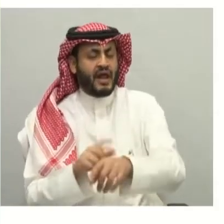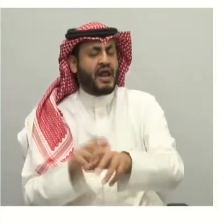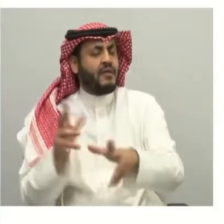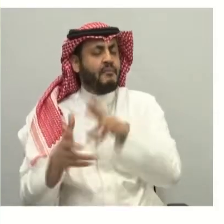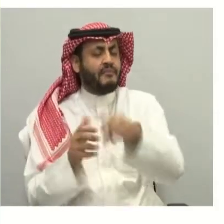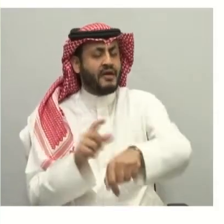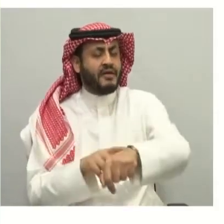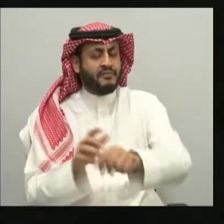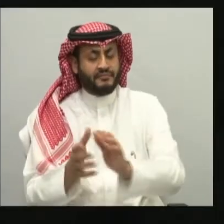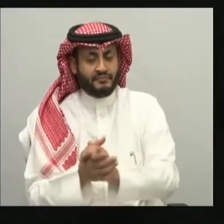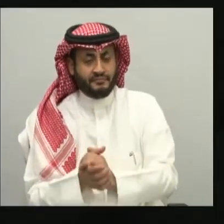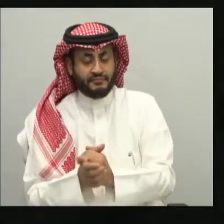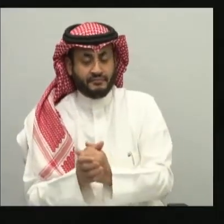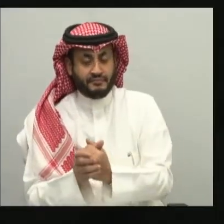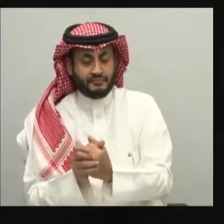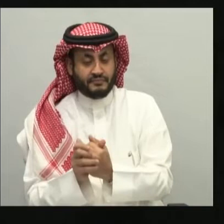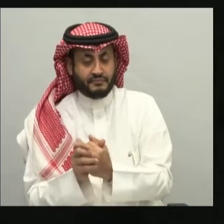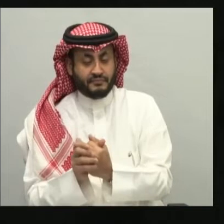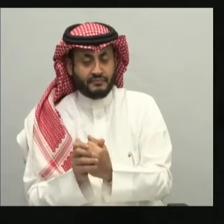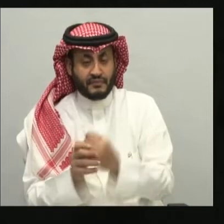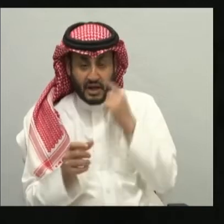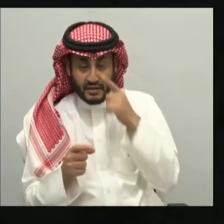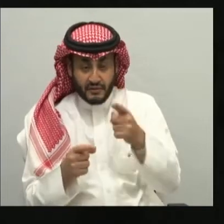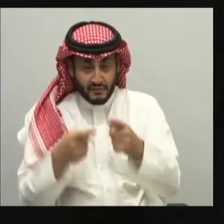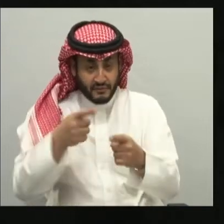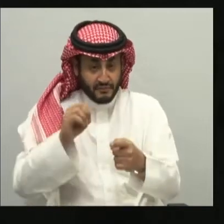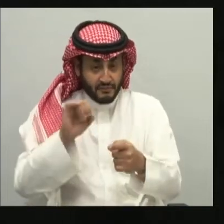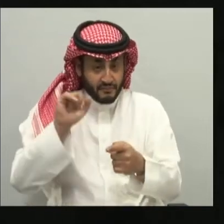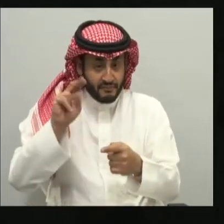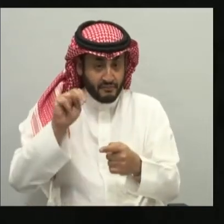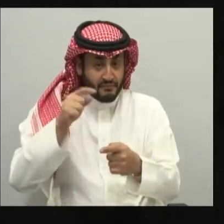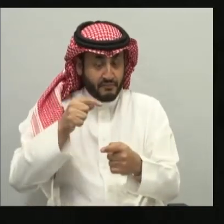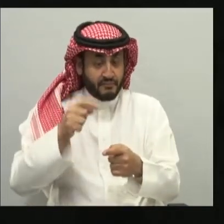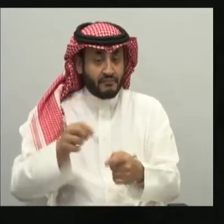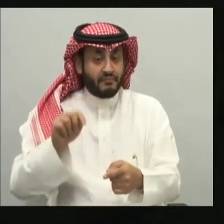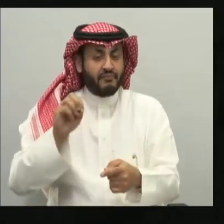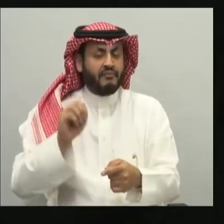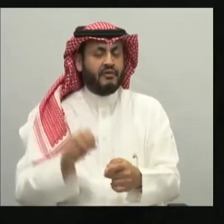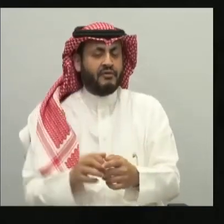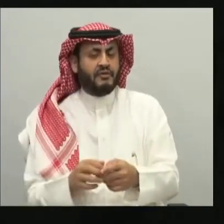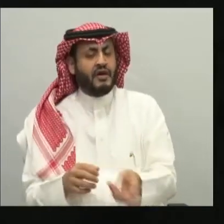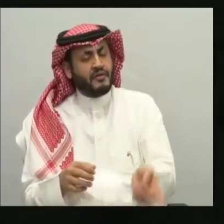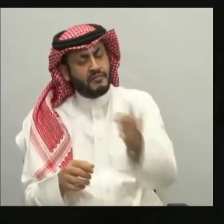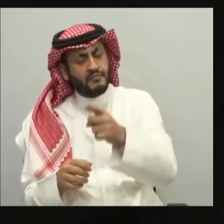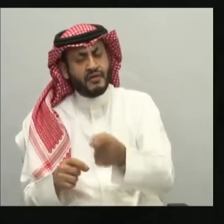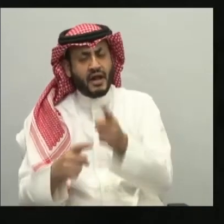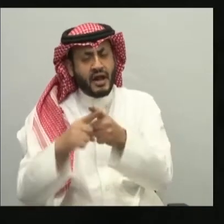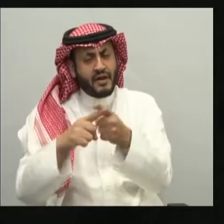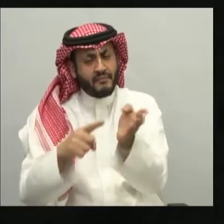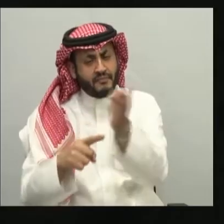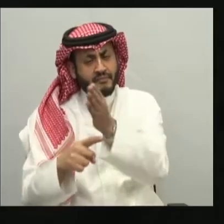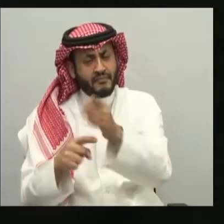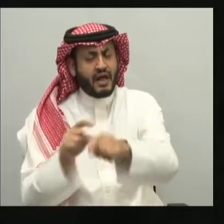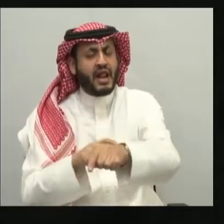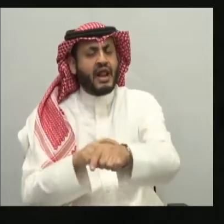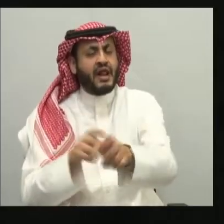not only using going to indicates what we're going to do in the future, but also we can add to going to, we can add